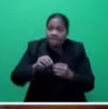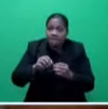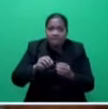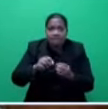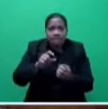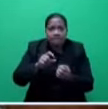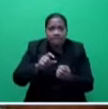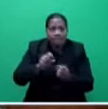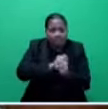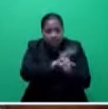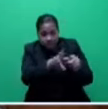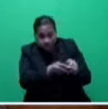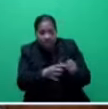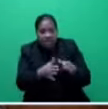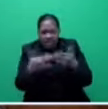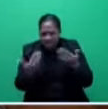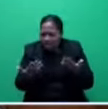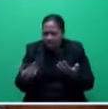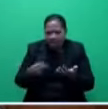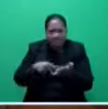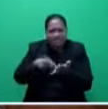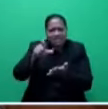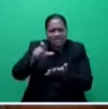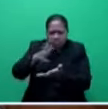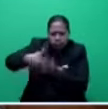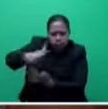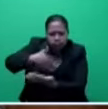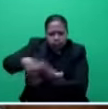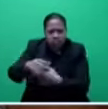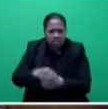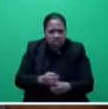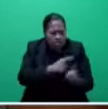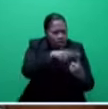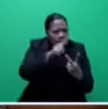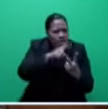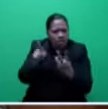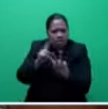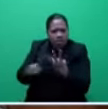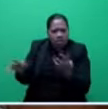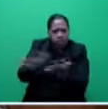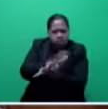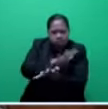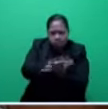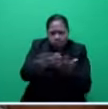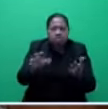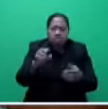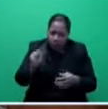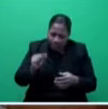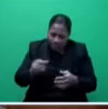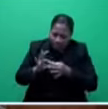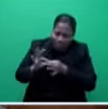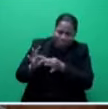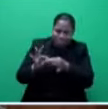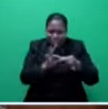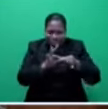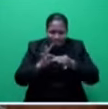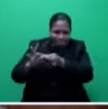TC Herald damage. So this will definitely need a coordinated effort. Mr. Speaker, I'd like to inform the House that during